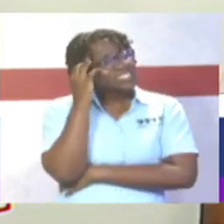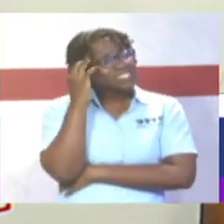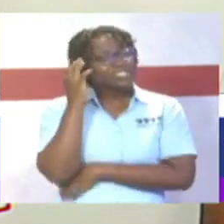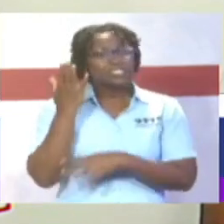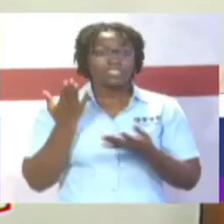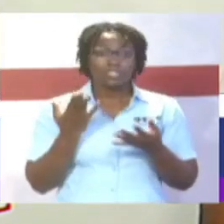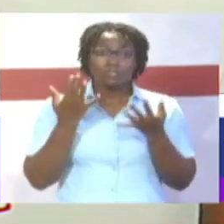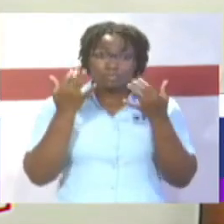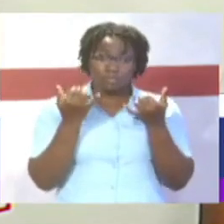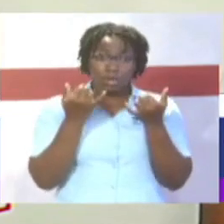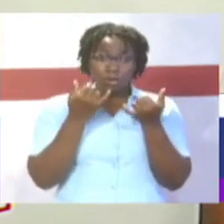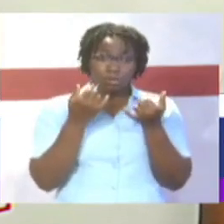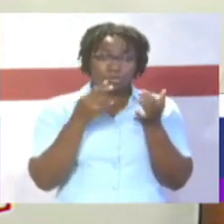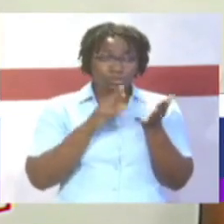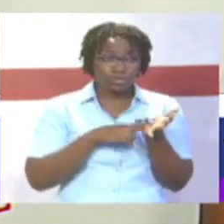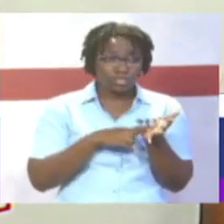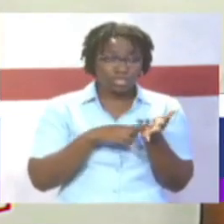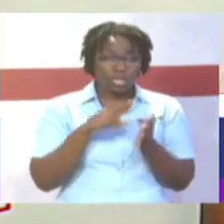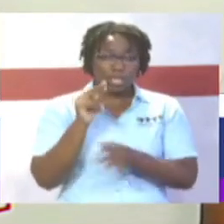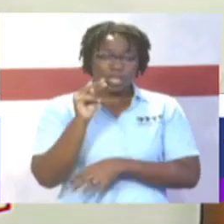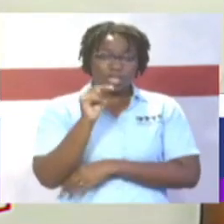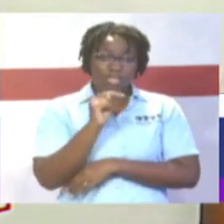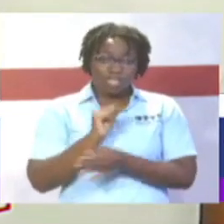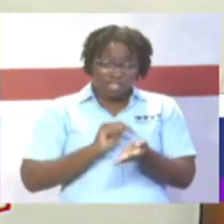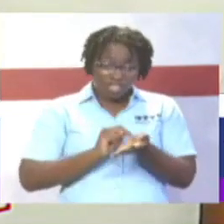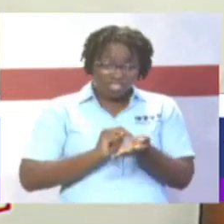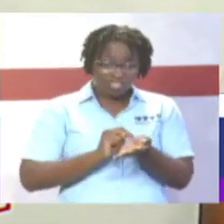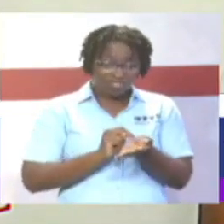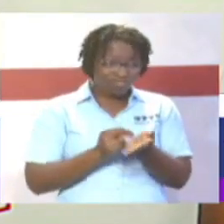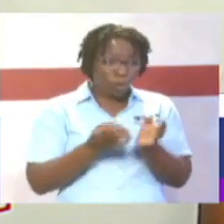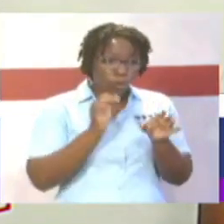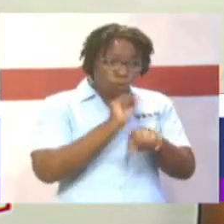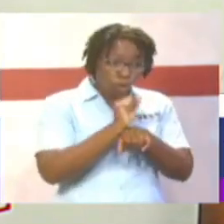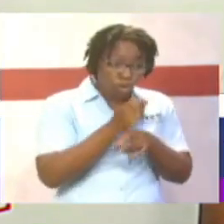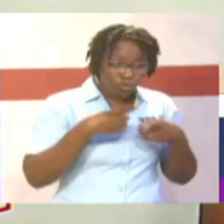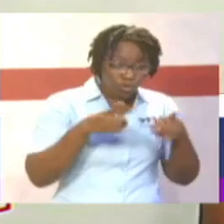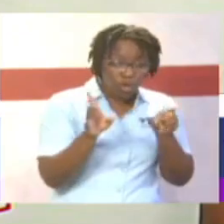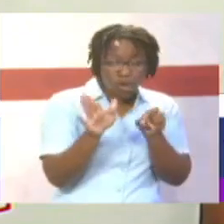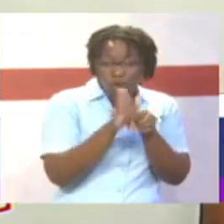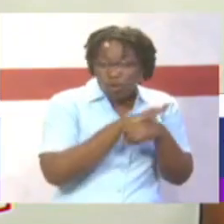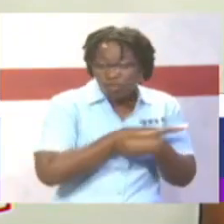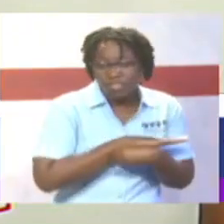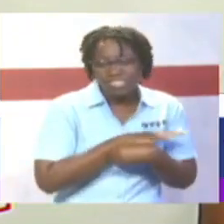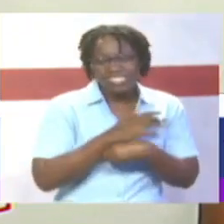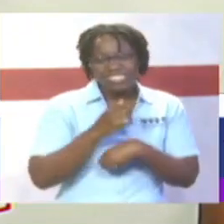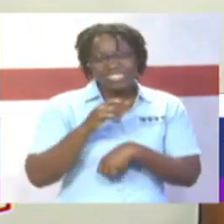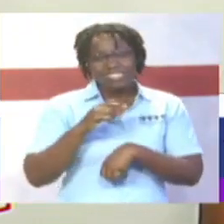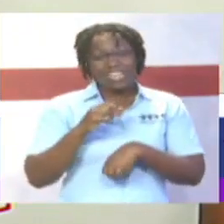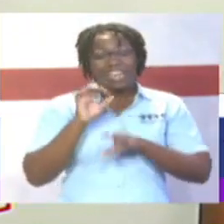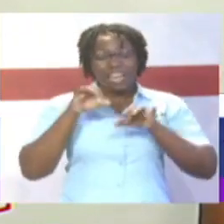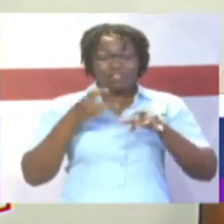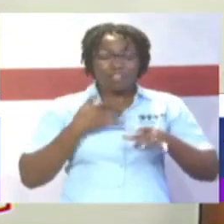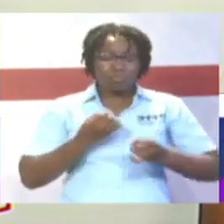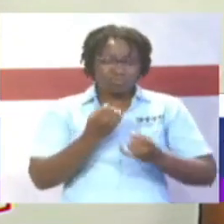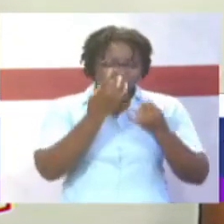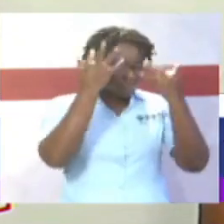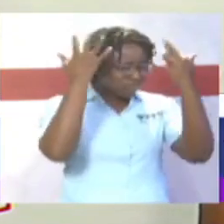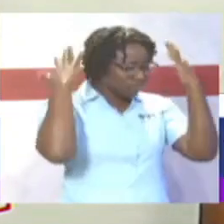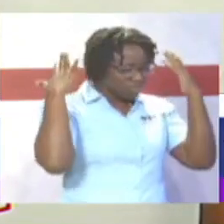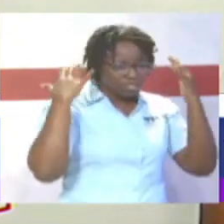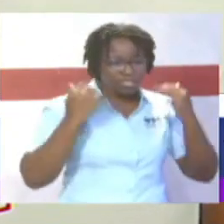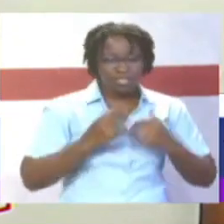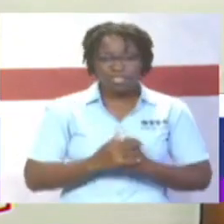nurse in a pandemic has become extremely overwhelming. I particularly feel it for the nurses who